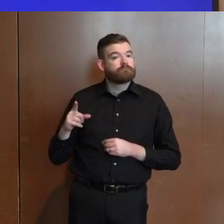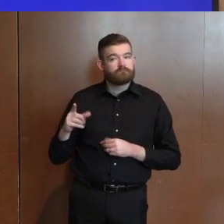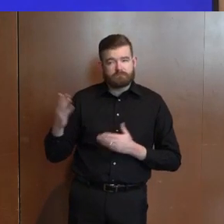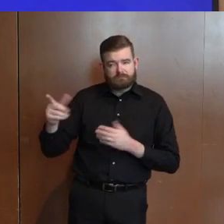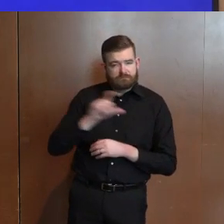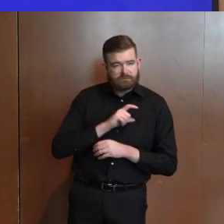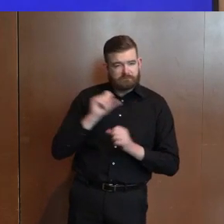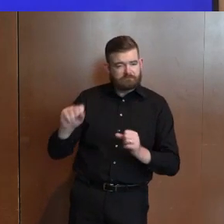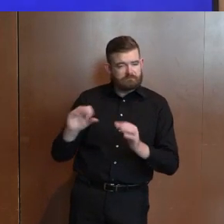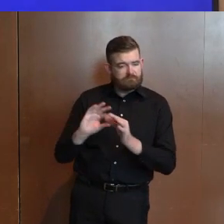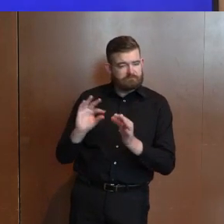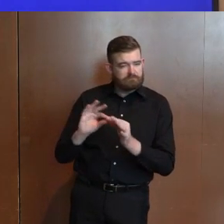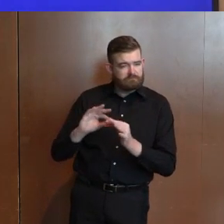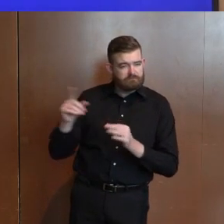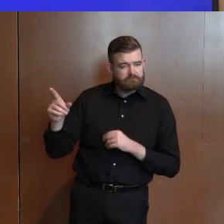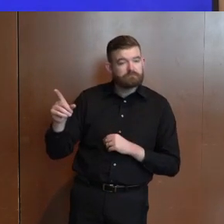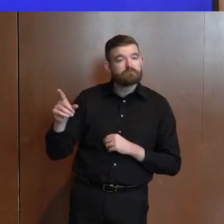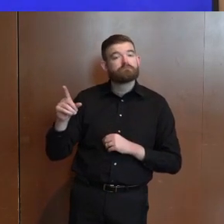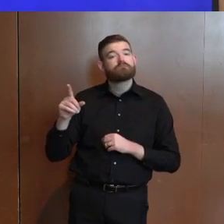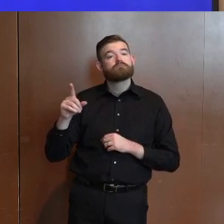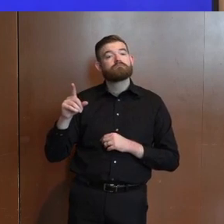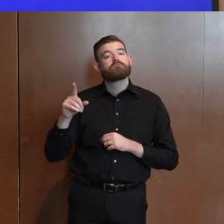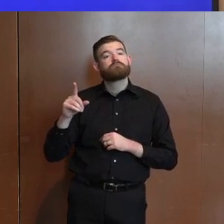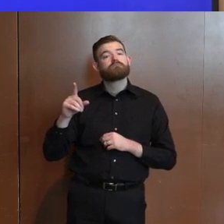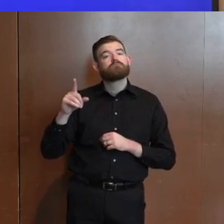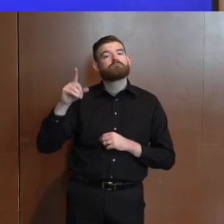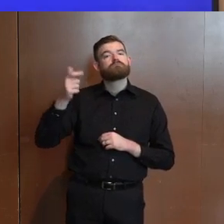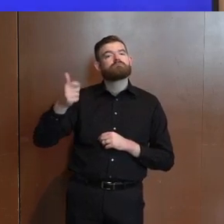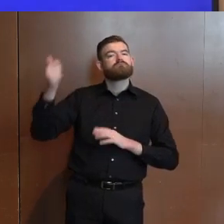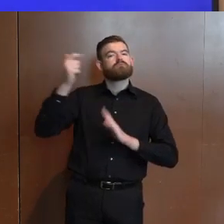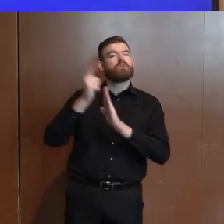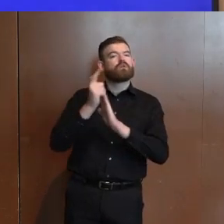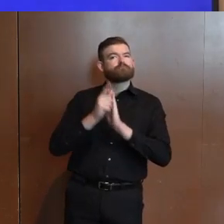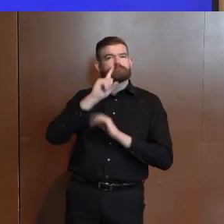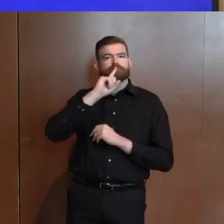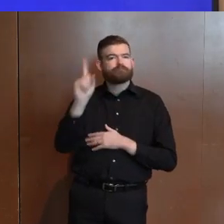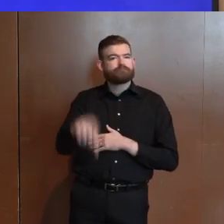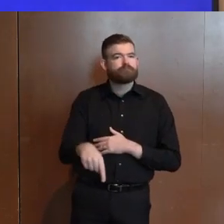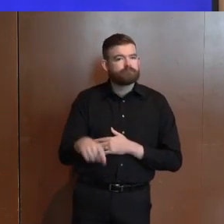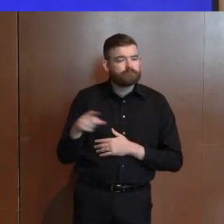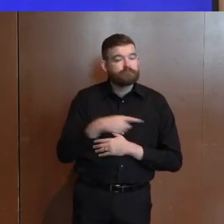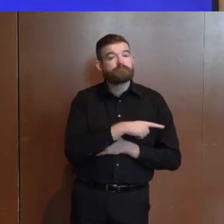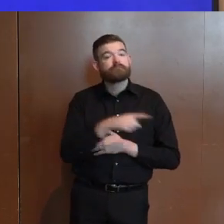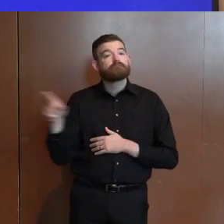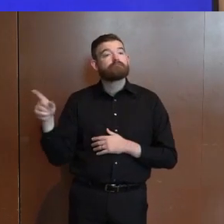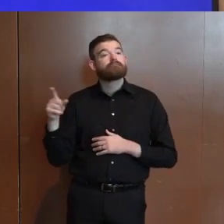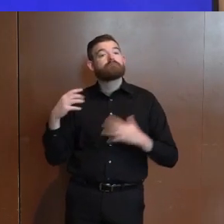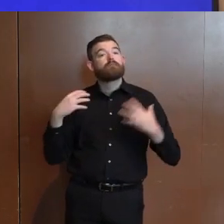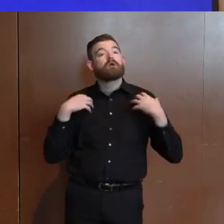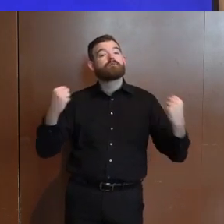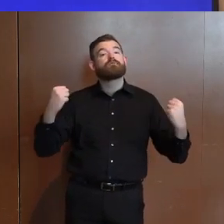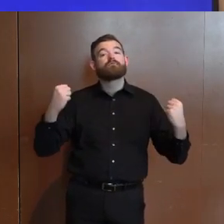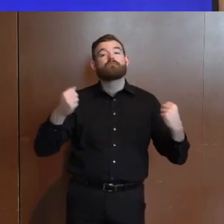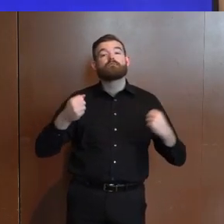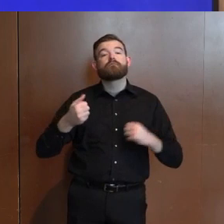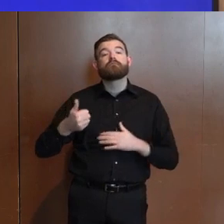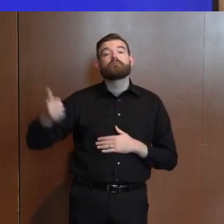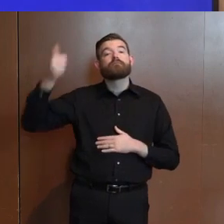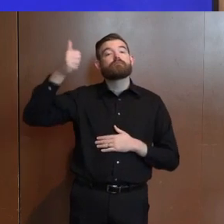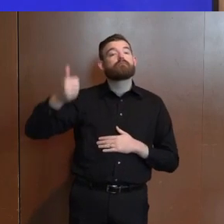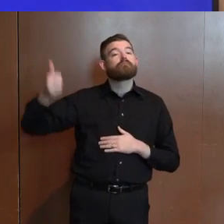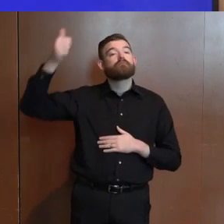the Attorney General's executive order, are not permitted to immediately tell first responders